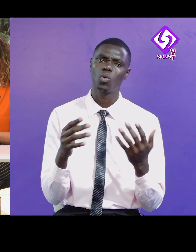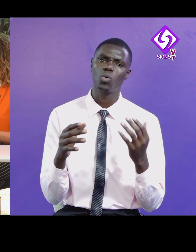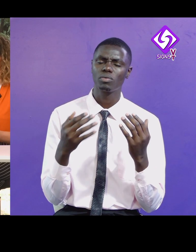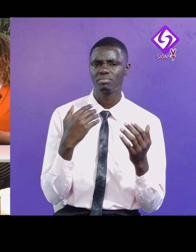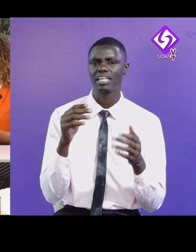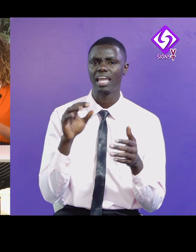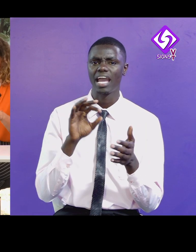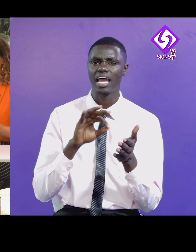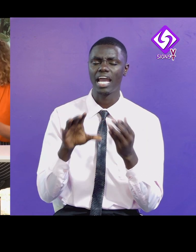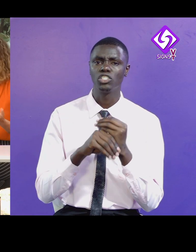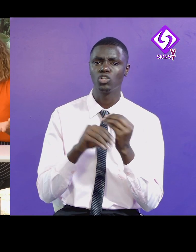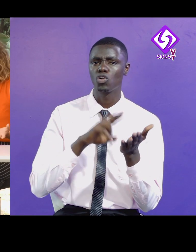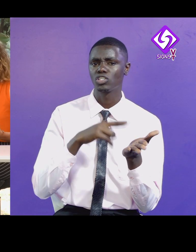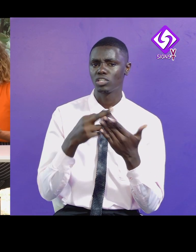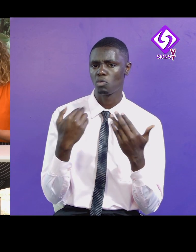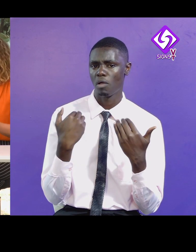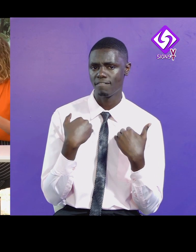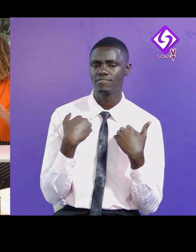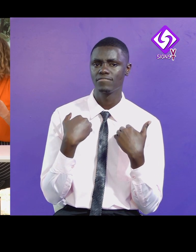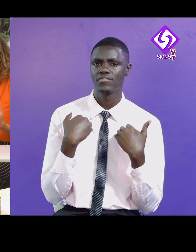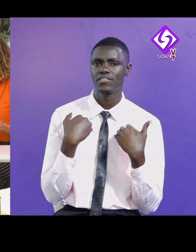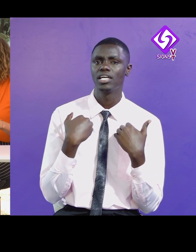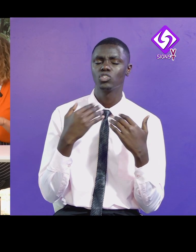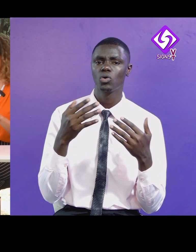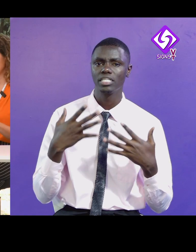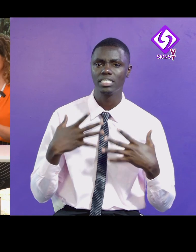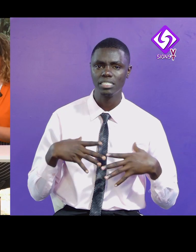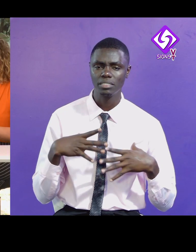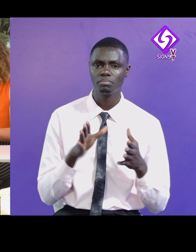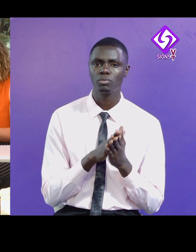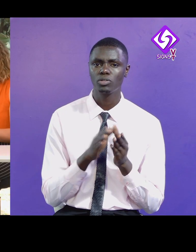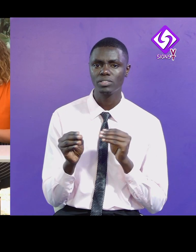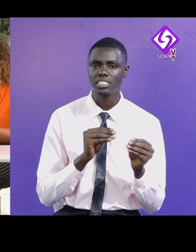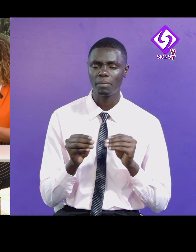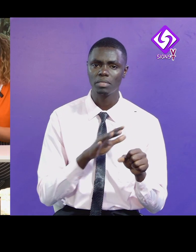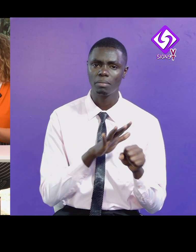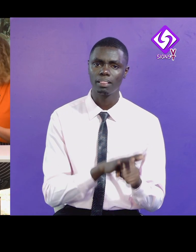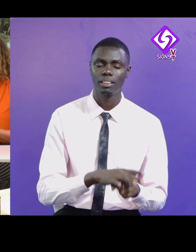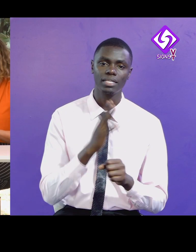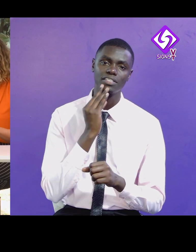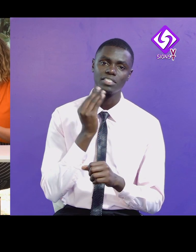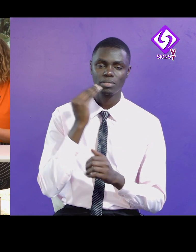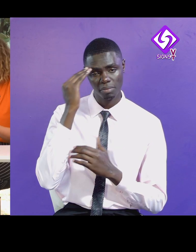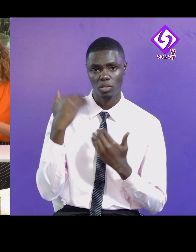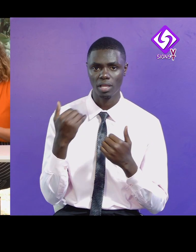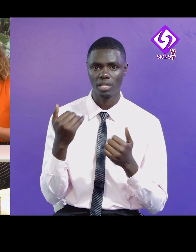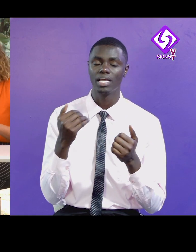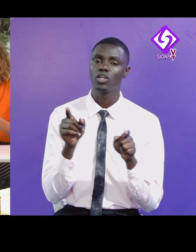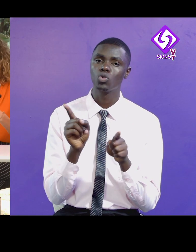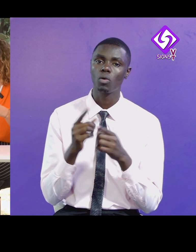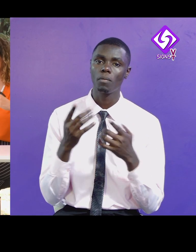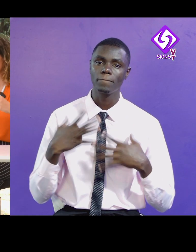additional resources, because people with disabilities, marginalized people, they experience mental health in just the same way as people